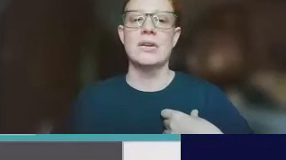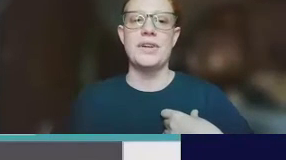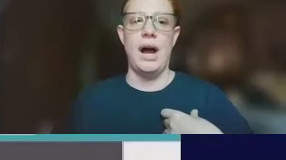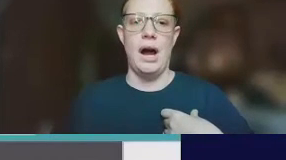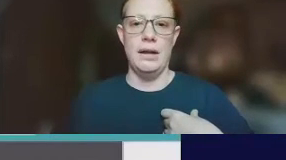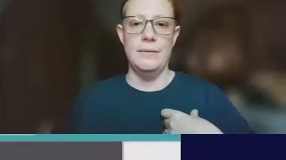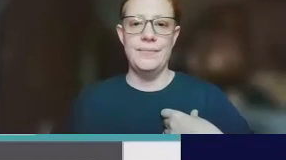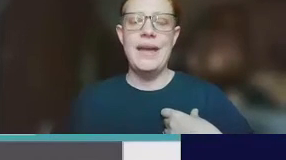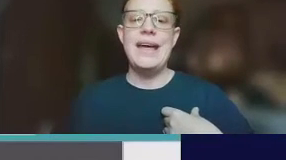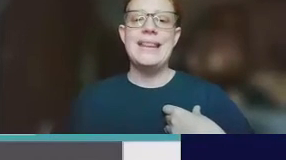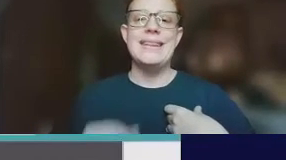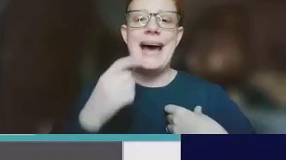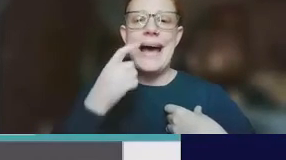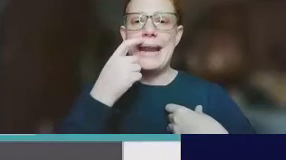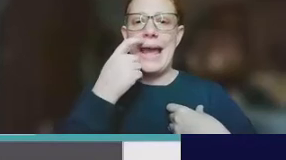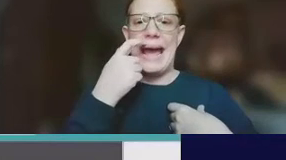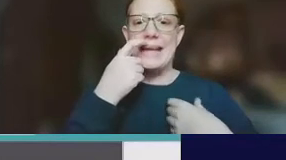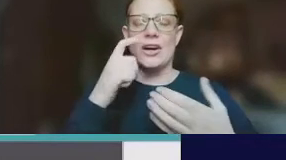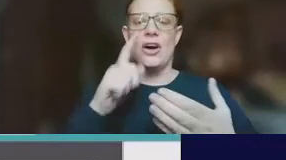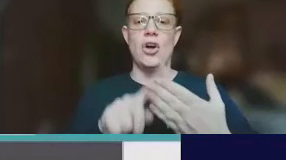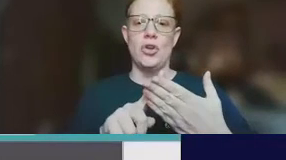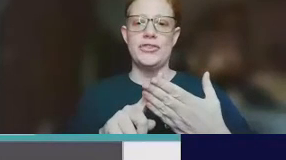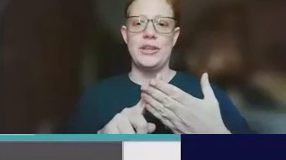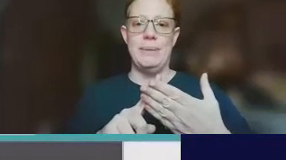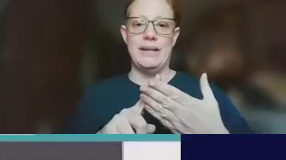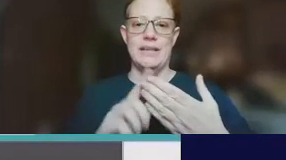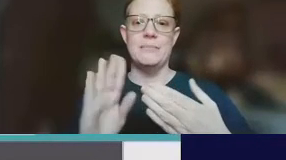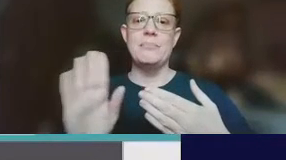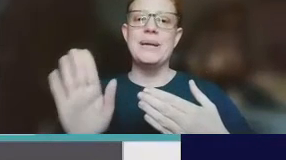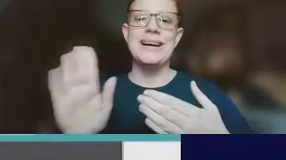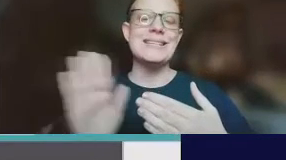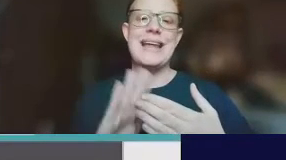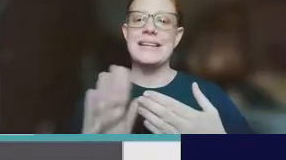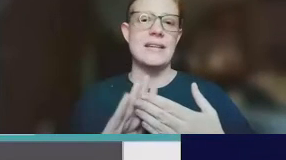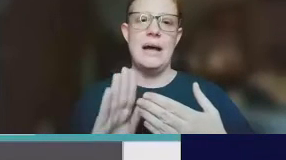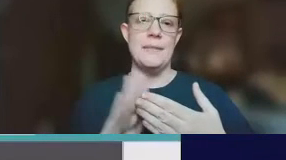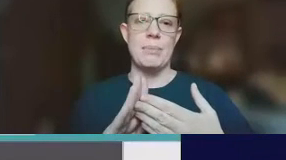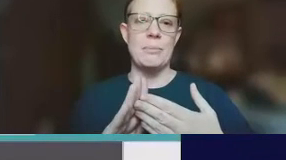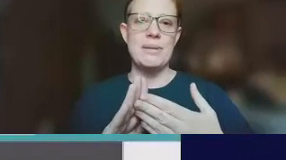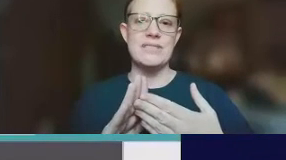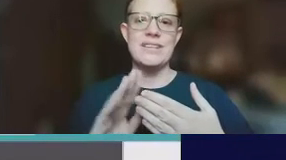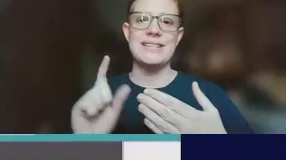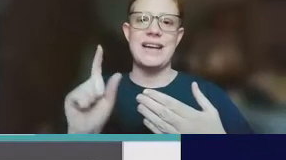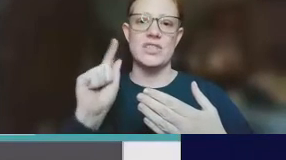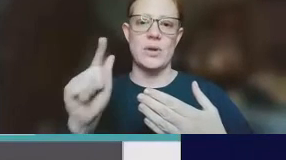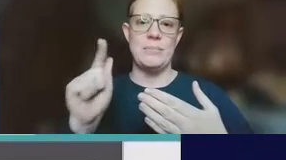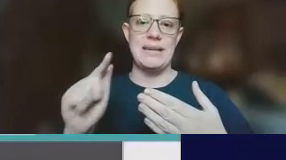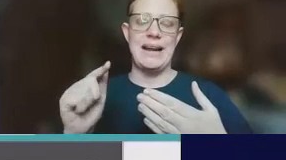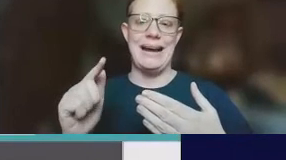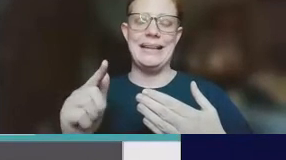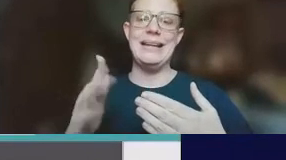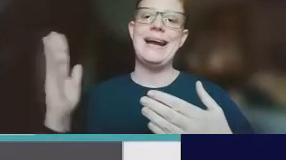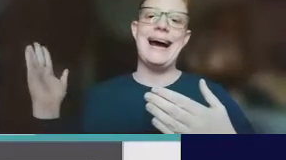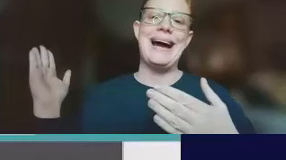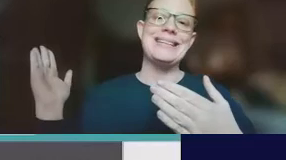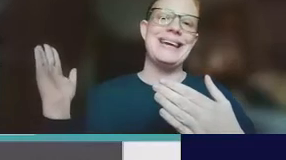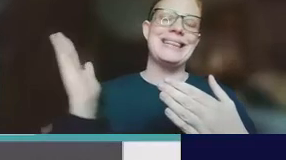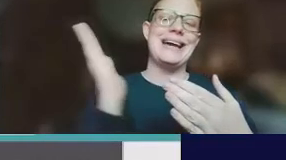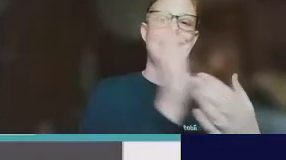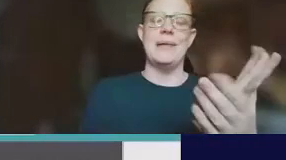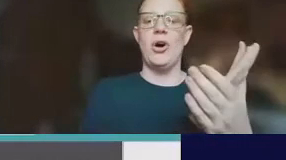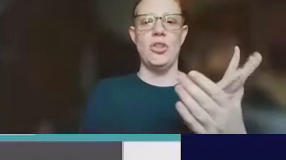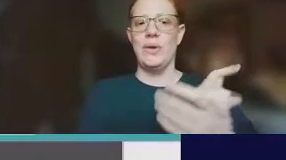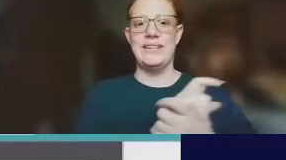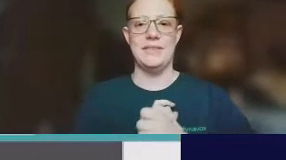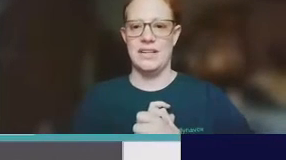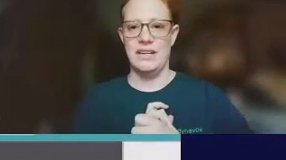is toggled on. That adds a hold to the button. Because that's not the purpose of this, I just want to make it highlighted. I take